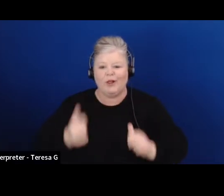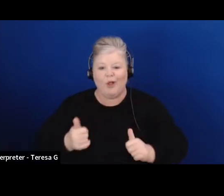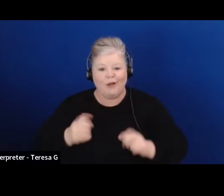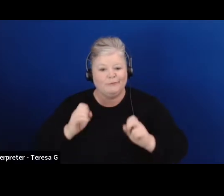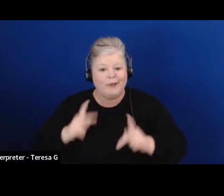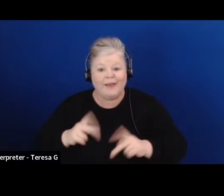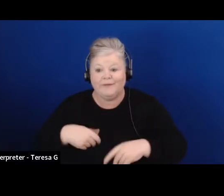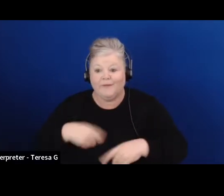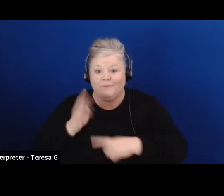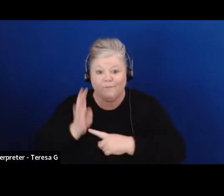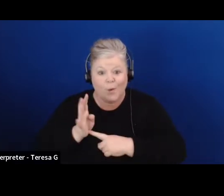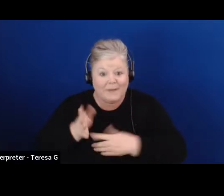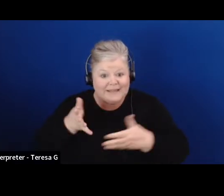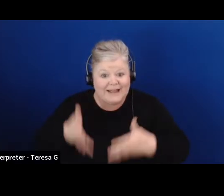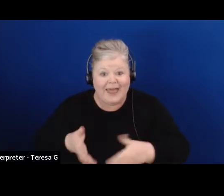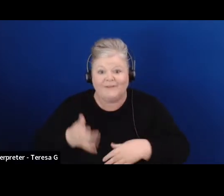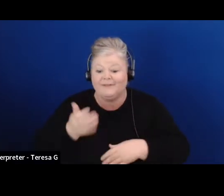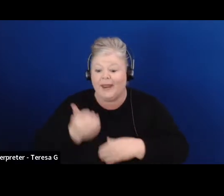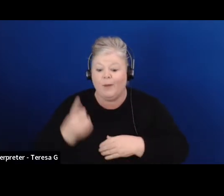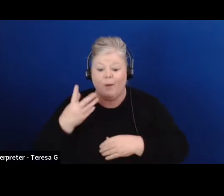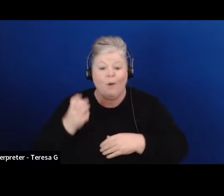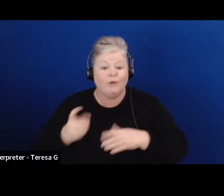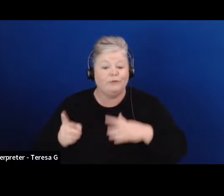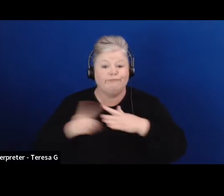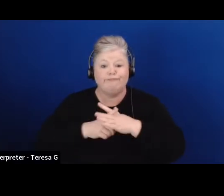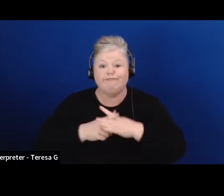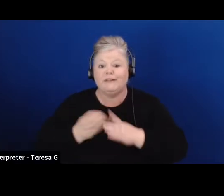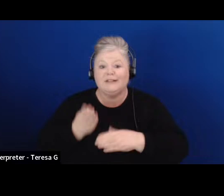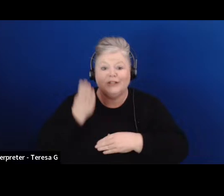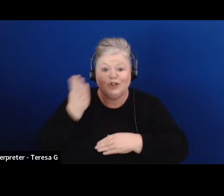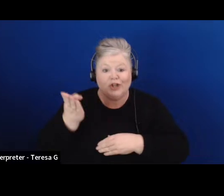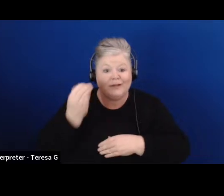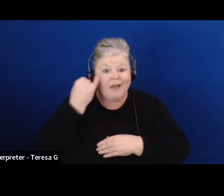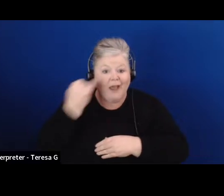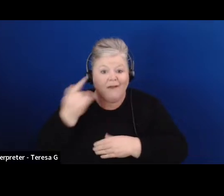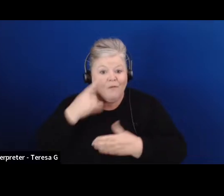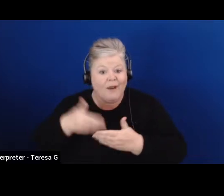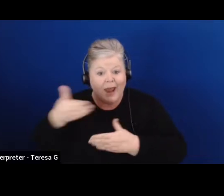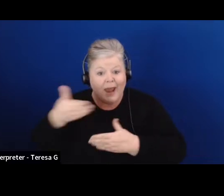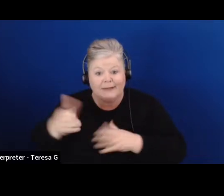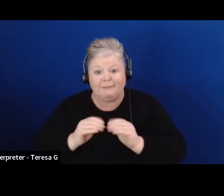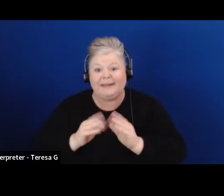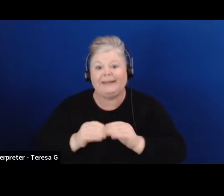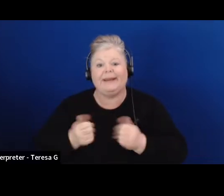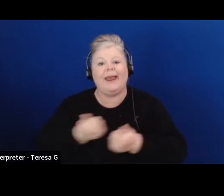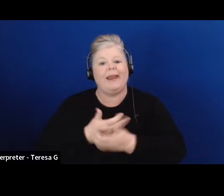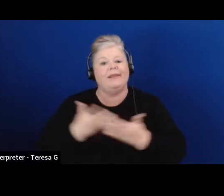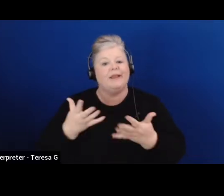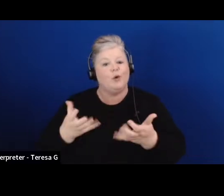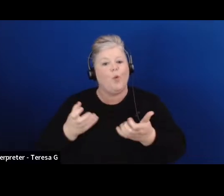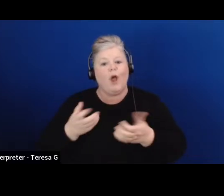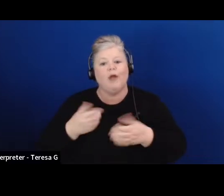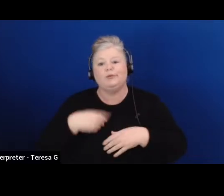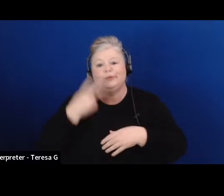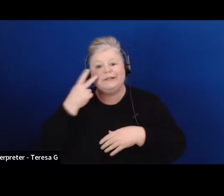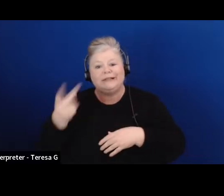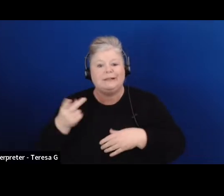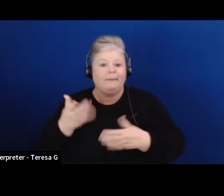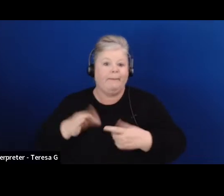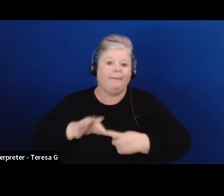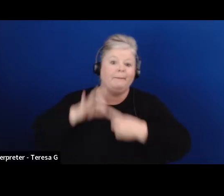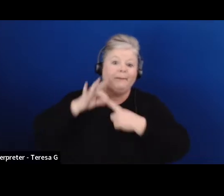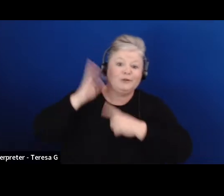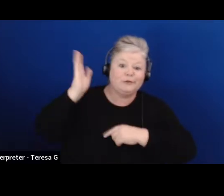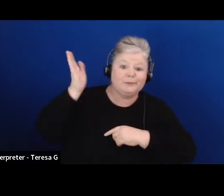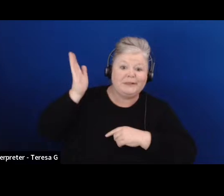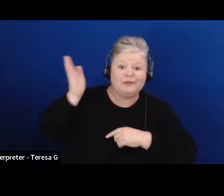any suggestions for our next meeting, anything that you would like to see, a special visitor, a special speaker,